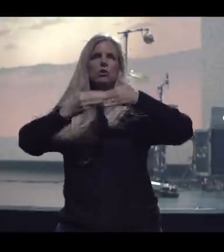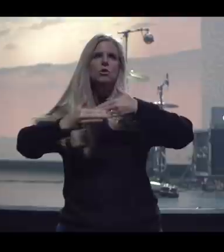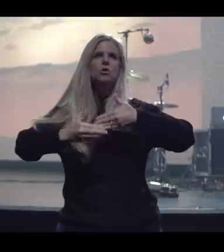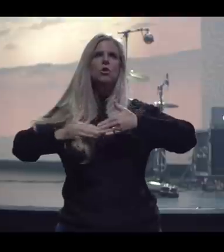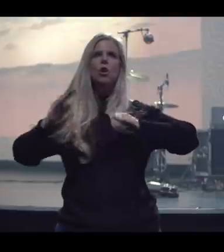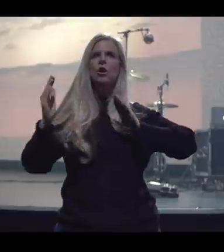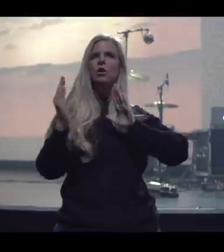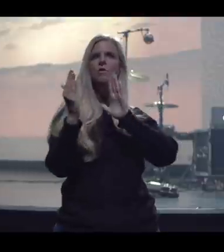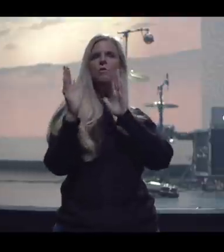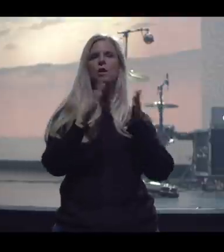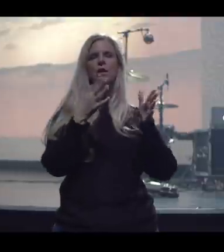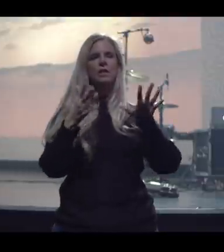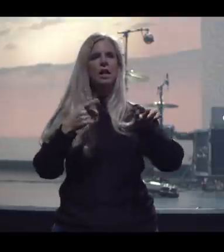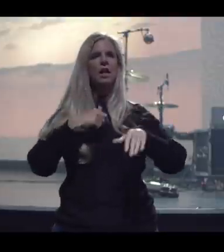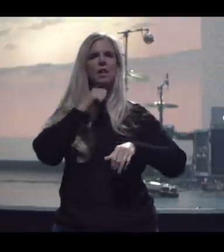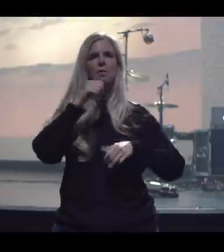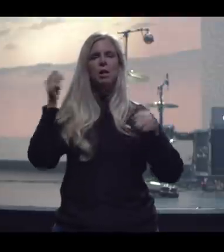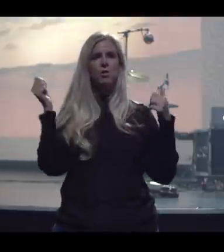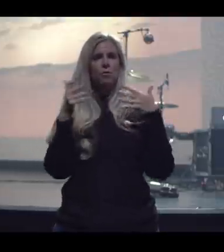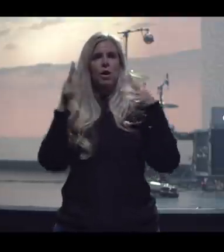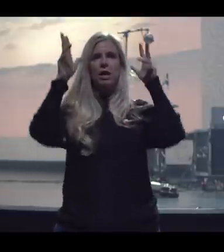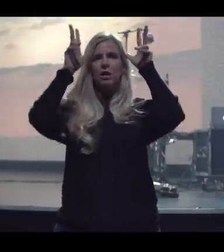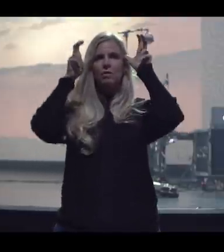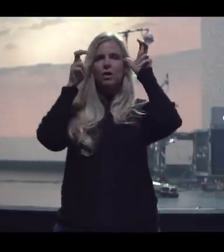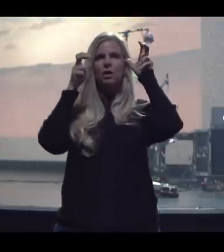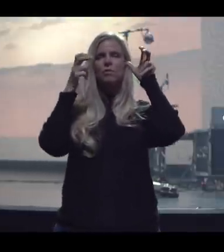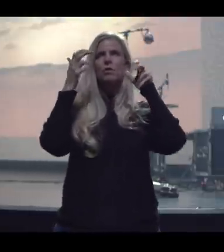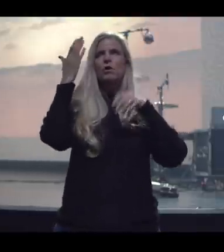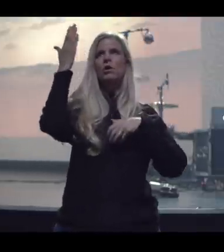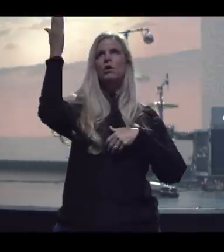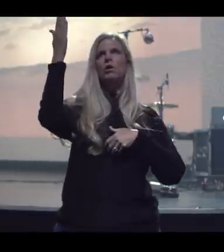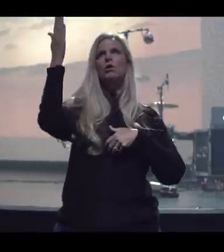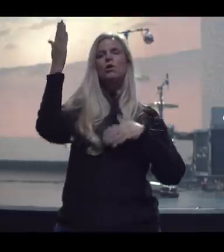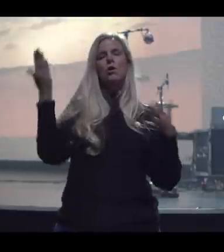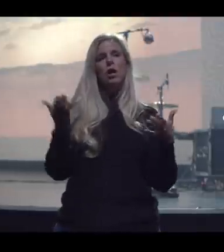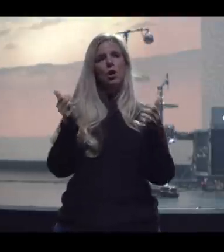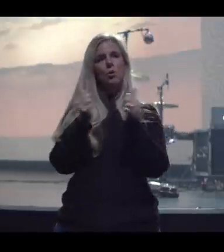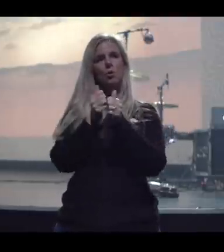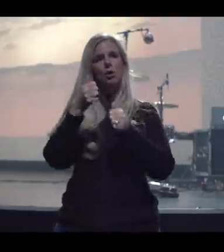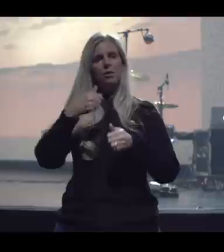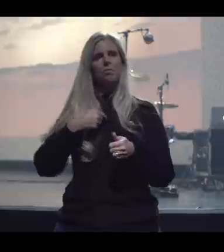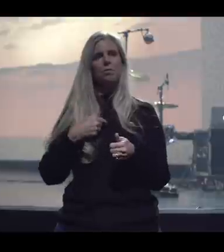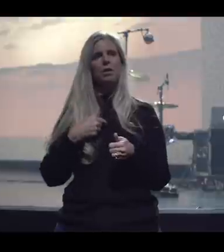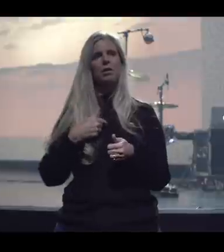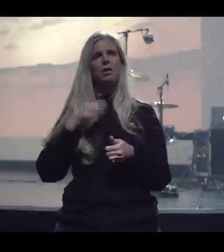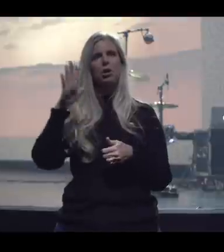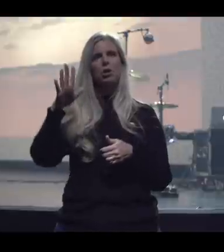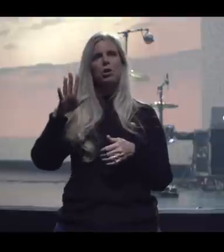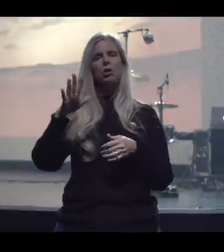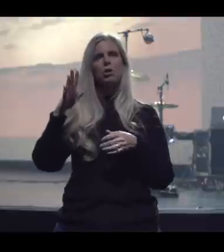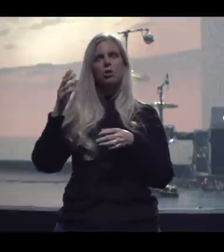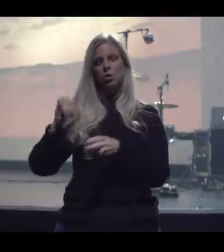no evil, for you are with me. Your rod and your staff, they comfort me."